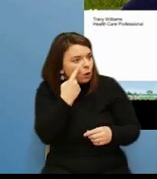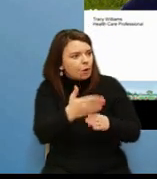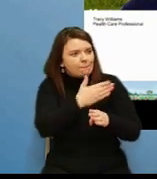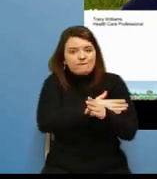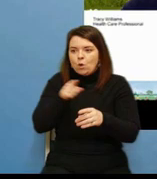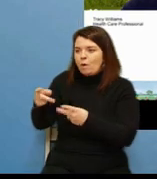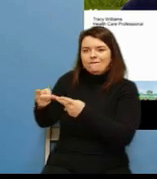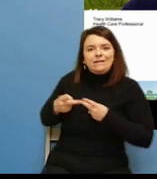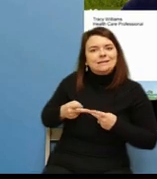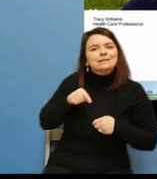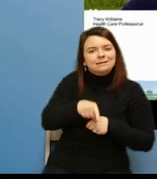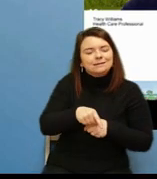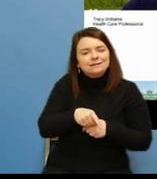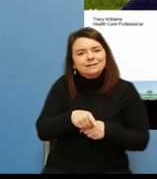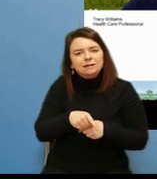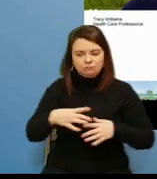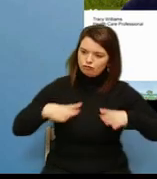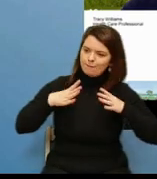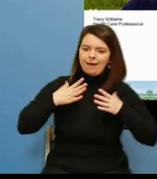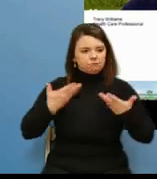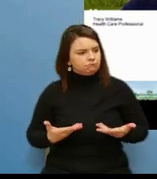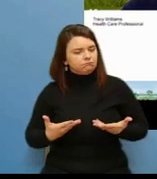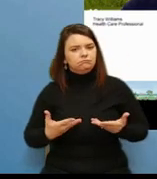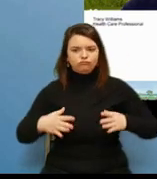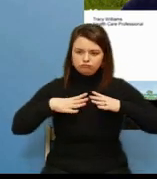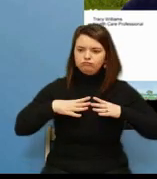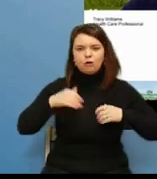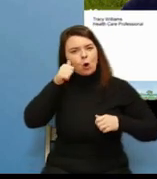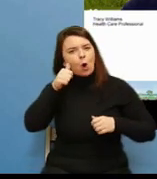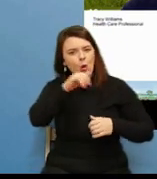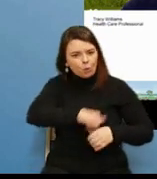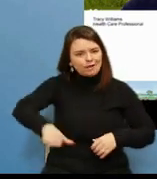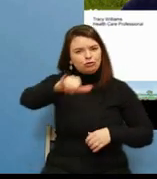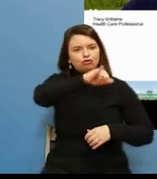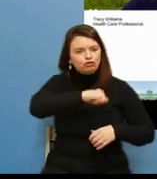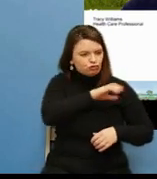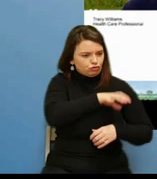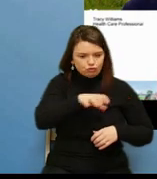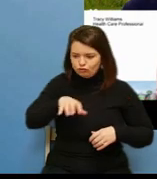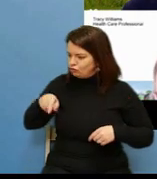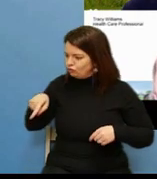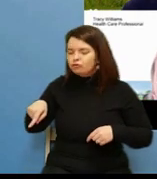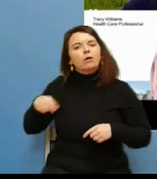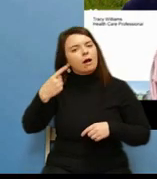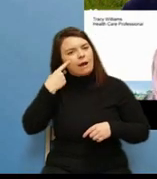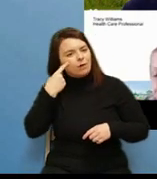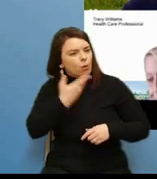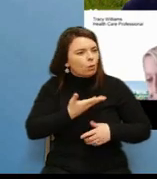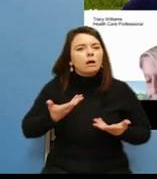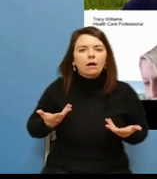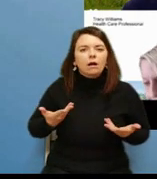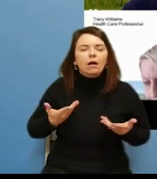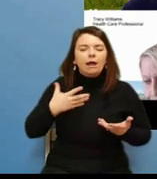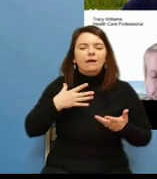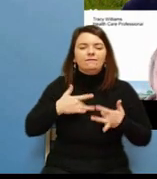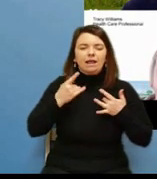there as to enable practices to really get quite up to speed before a visit and ahead of the game, if you like, to really know that the